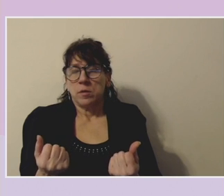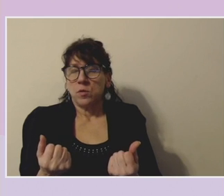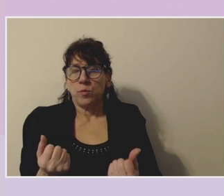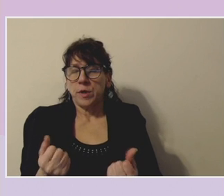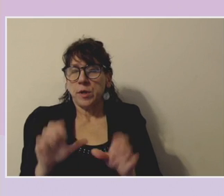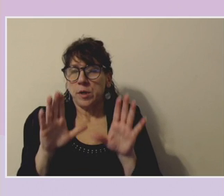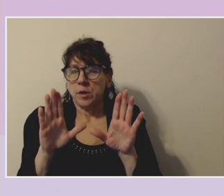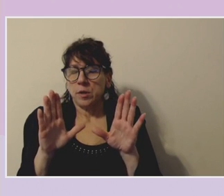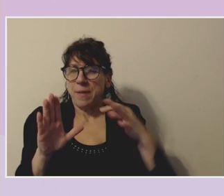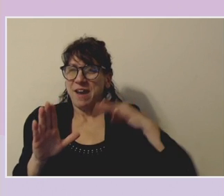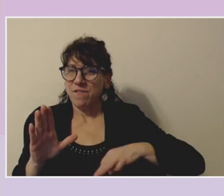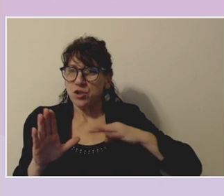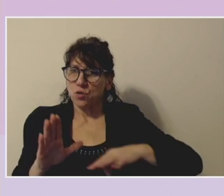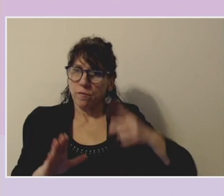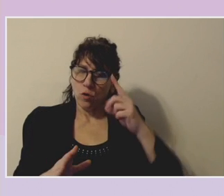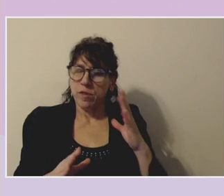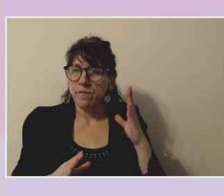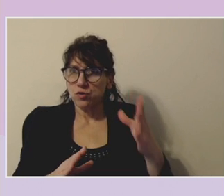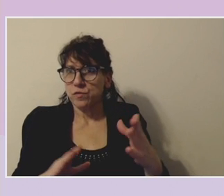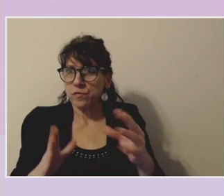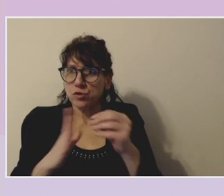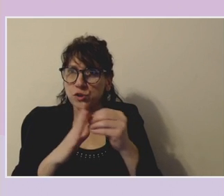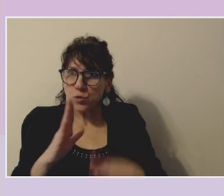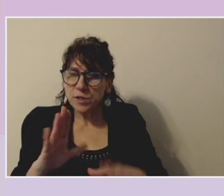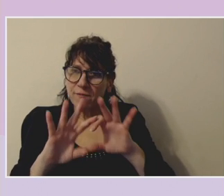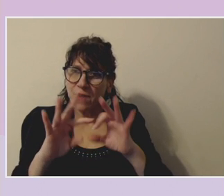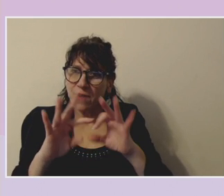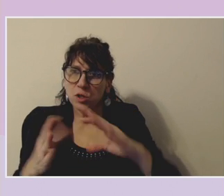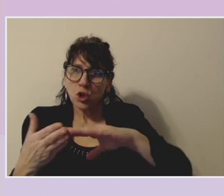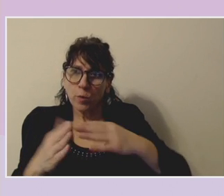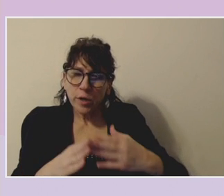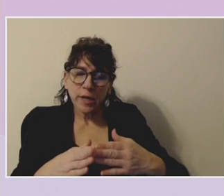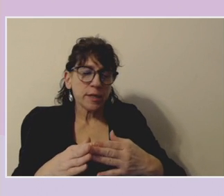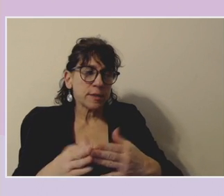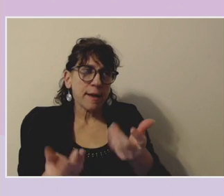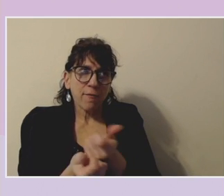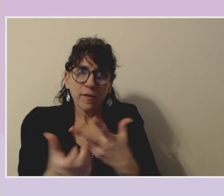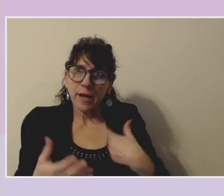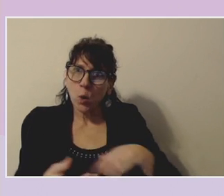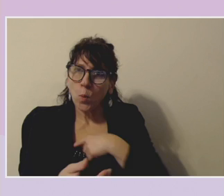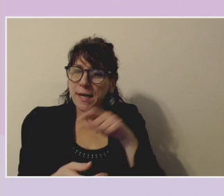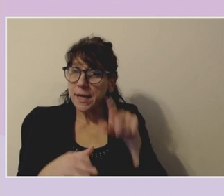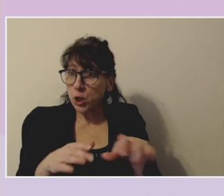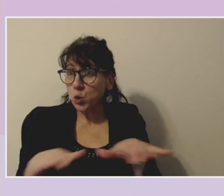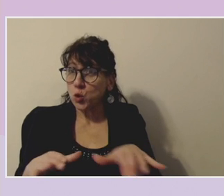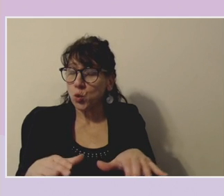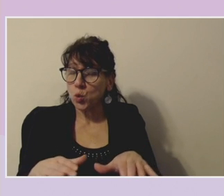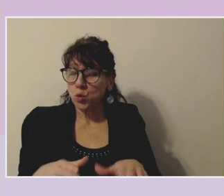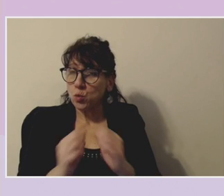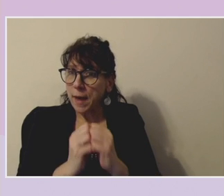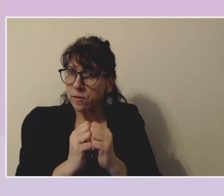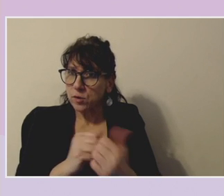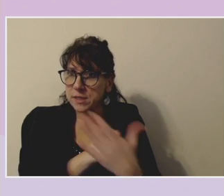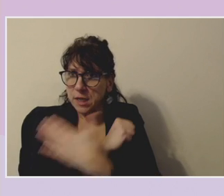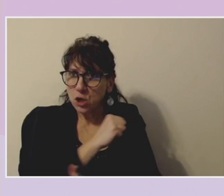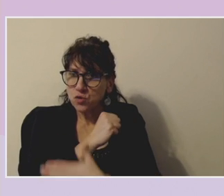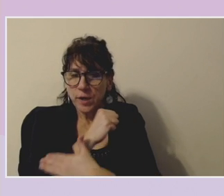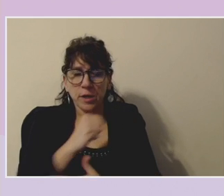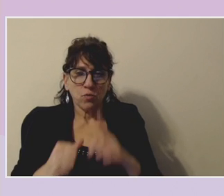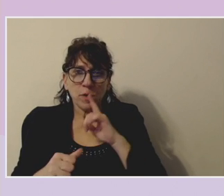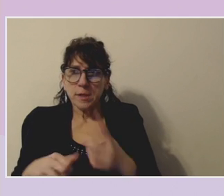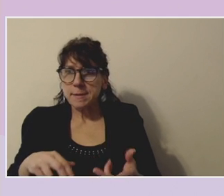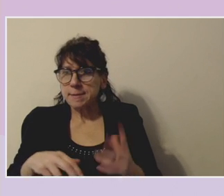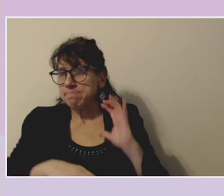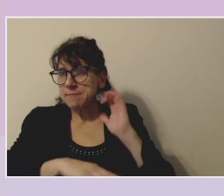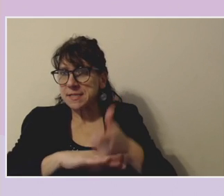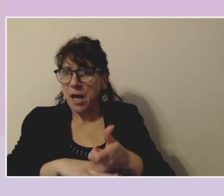the communities, for everything we need to do as a nation to build this out. So